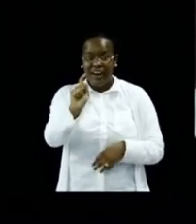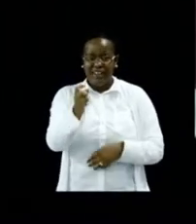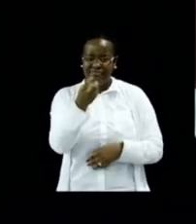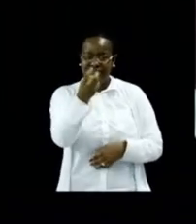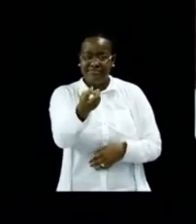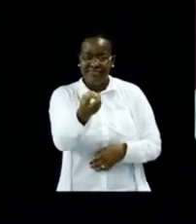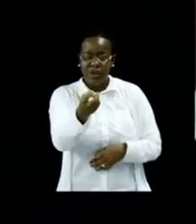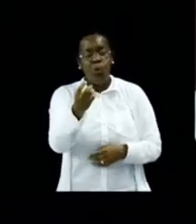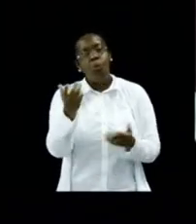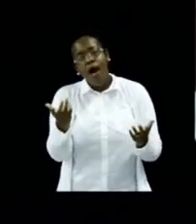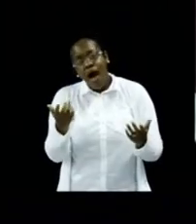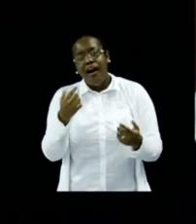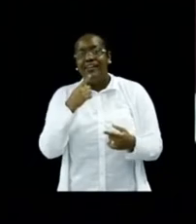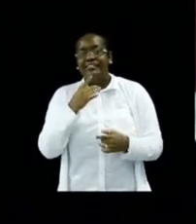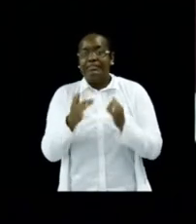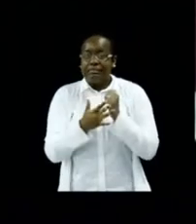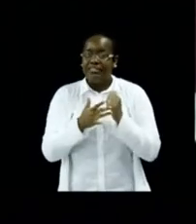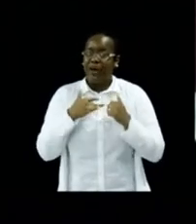really, because I was here.